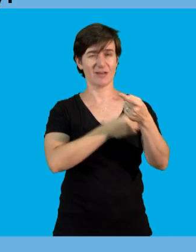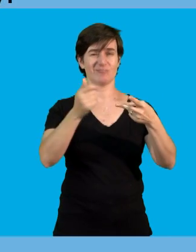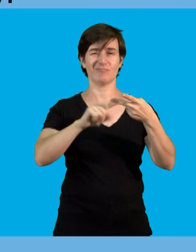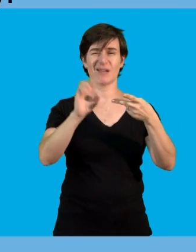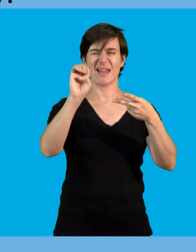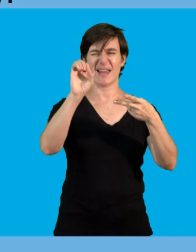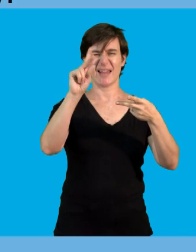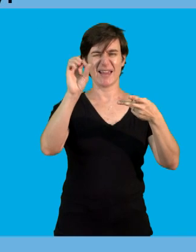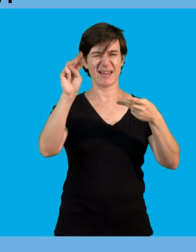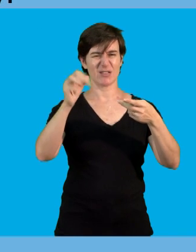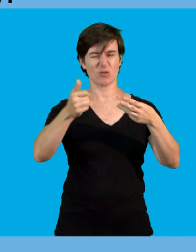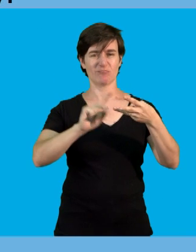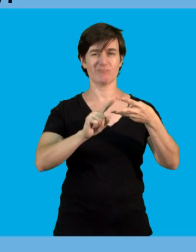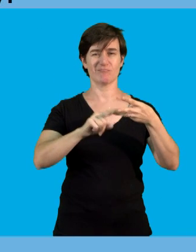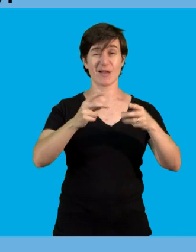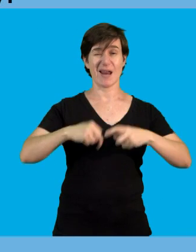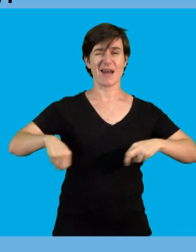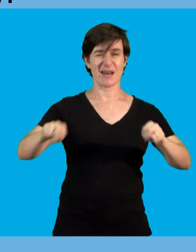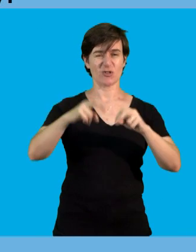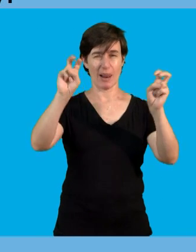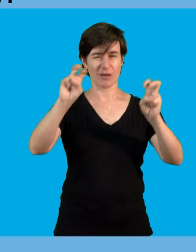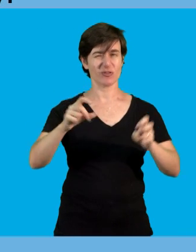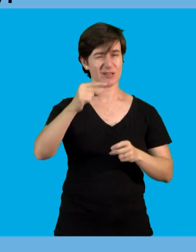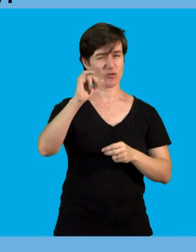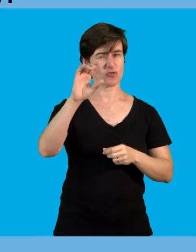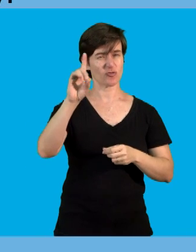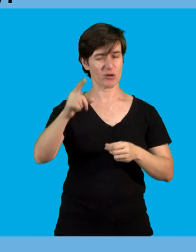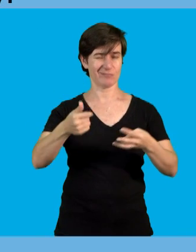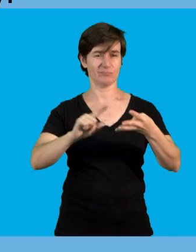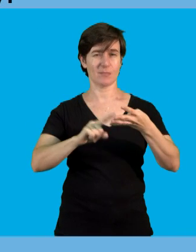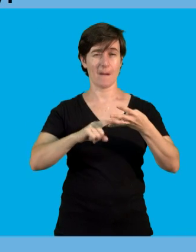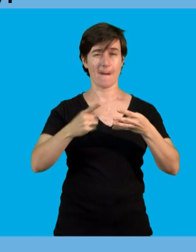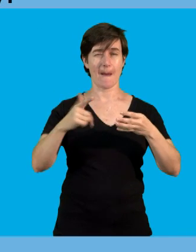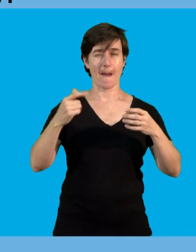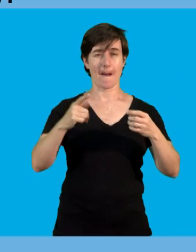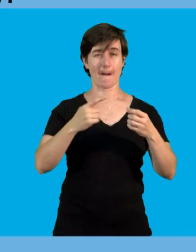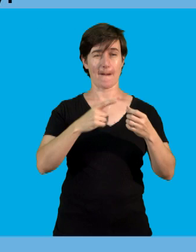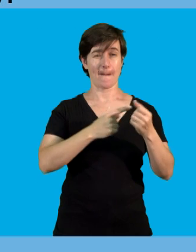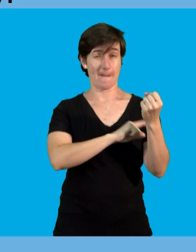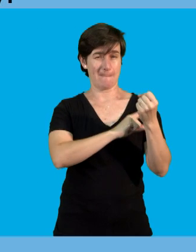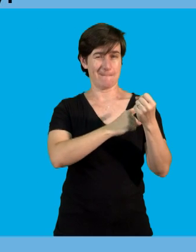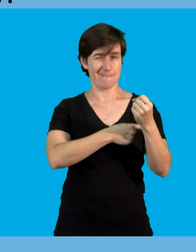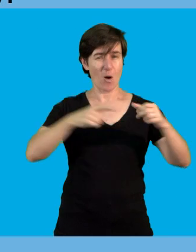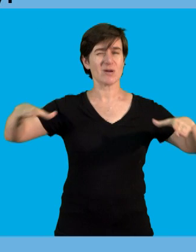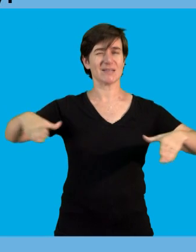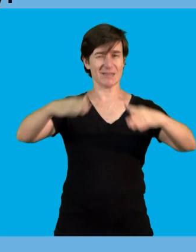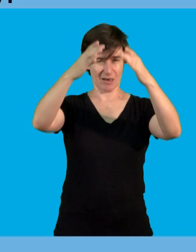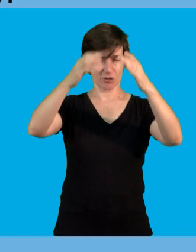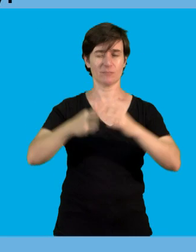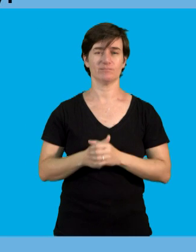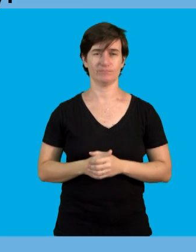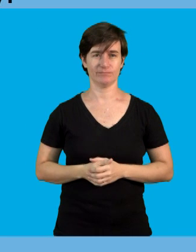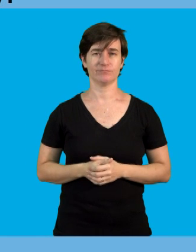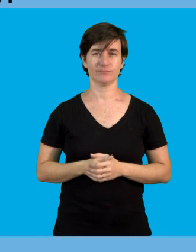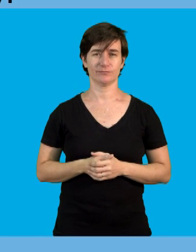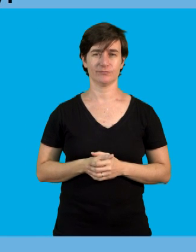as Eskom, national electricity grid, and then lastly power station. So those words are going to be used to better explain the main